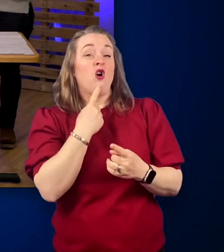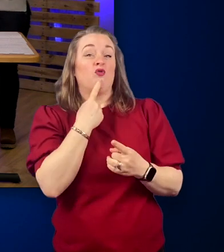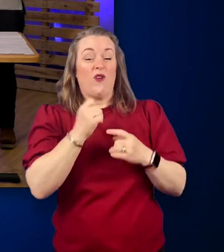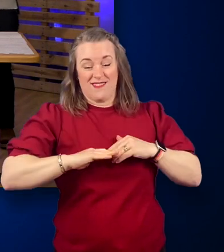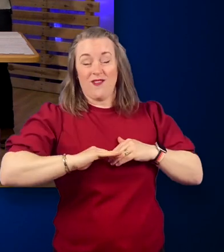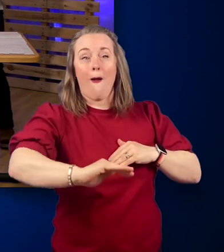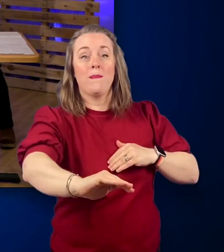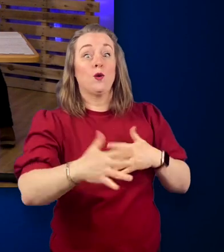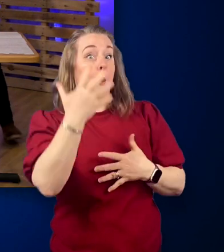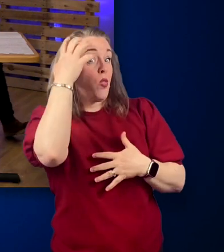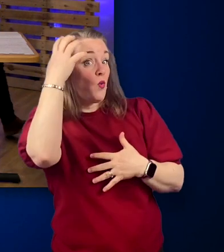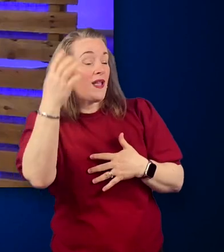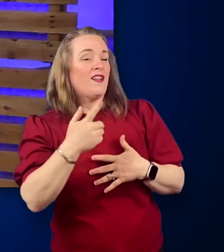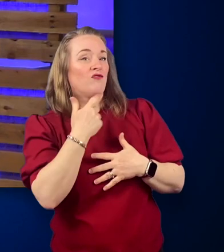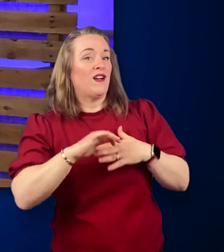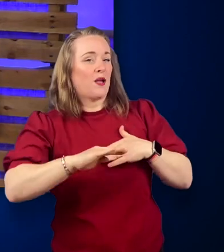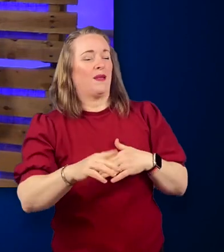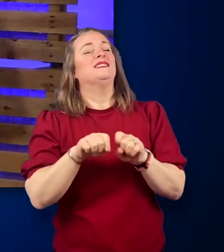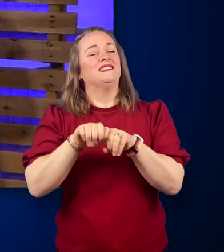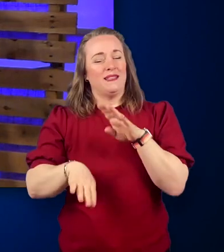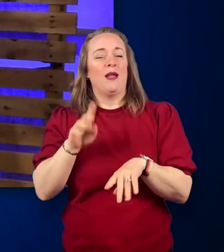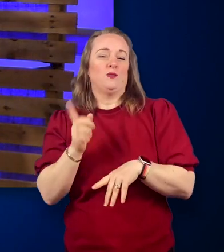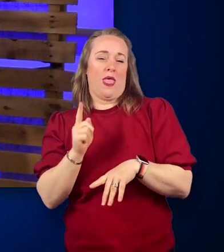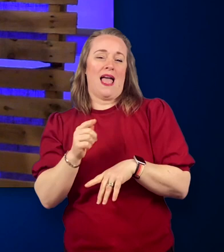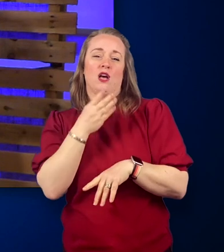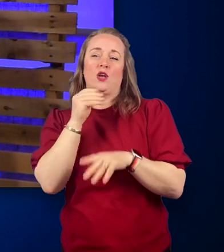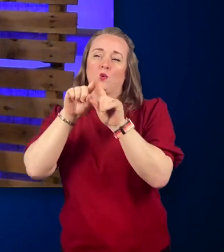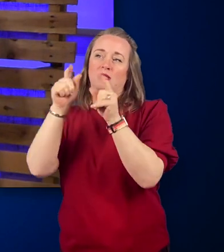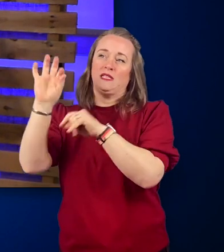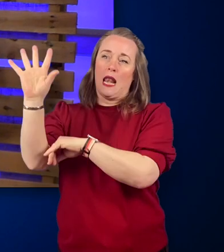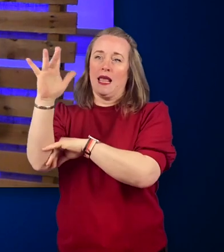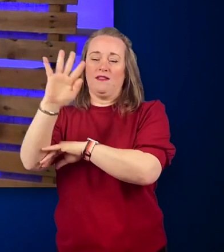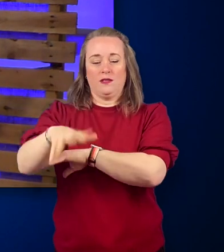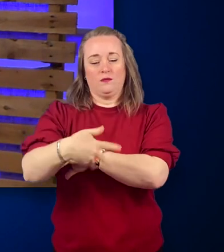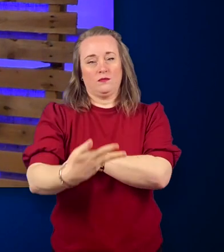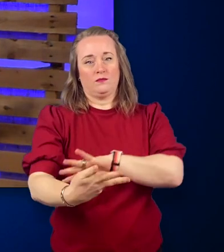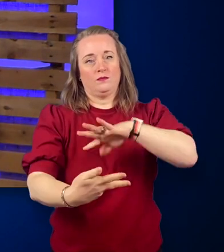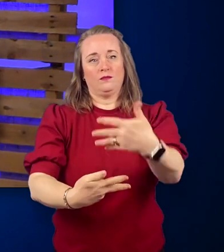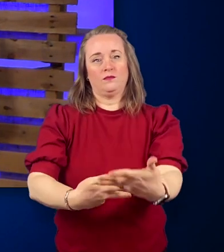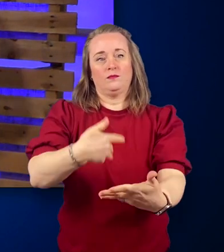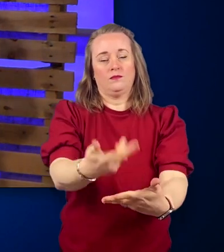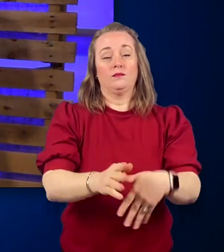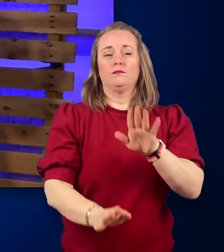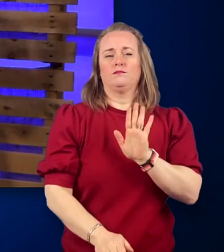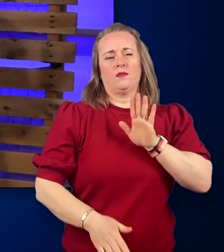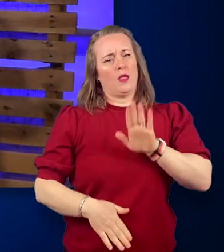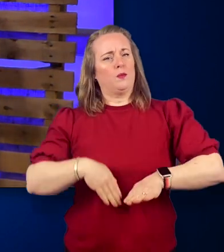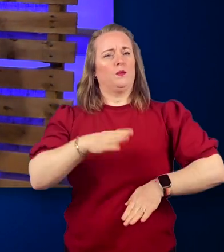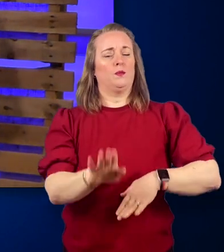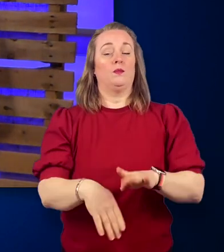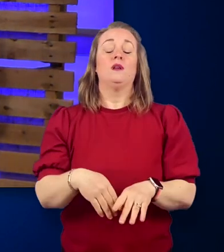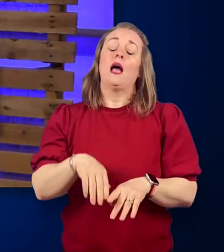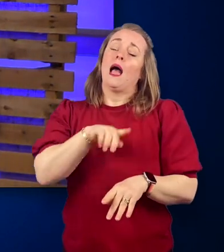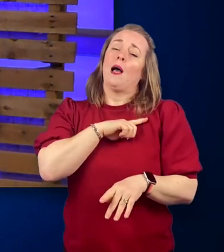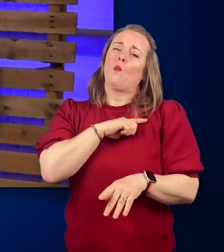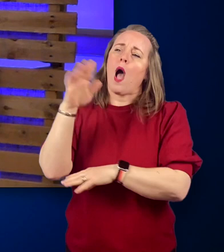even. So it's a bit like that. And they would wave their palm branches around in the